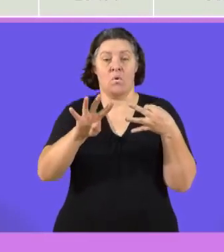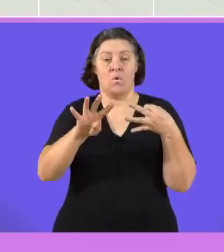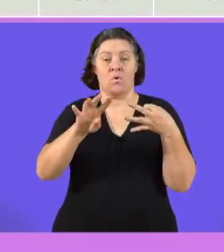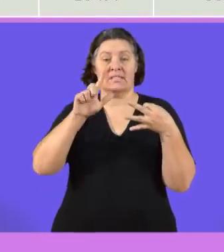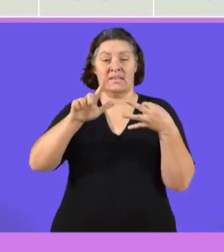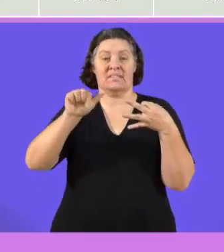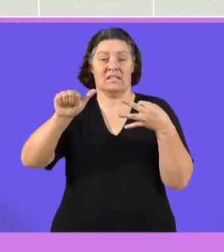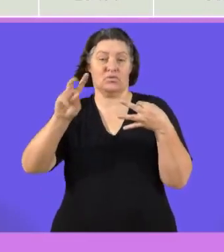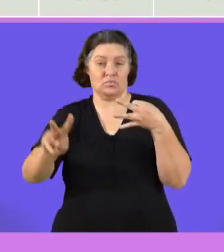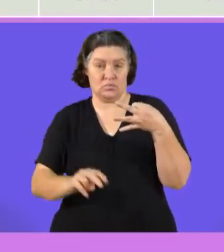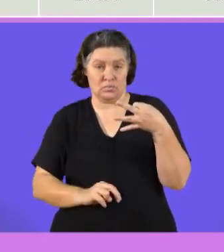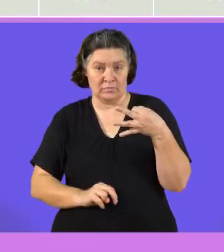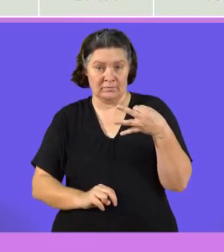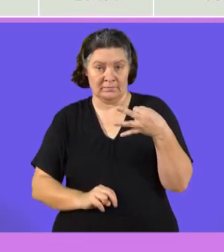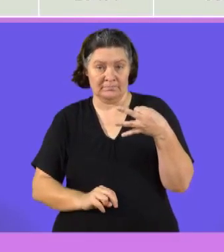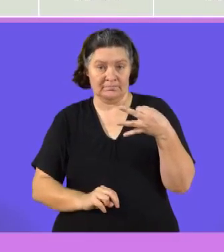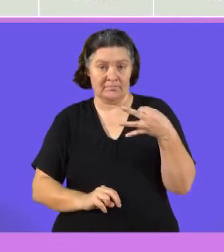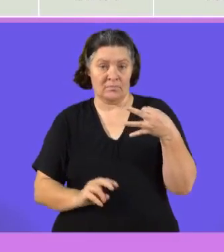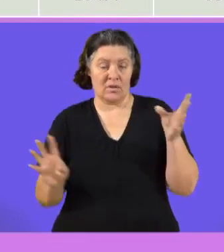14,762 Rand. So let's see what we get.